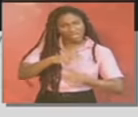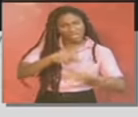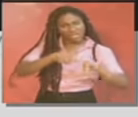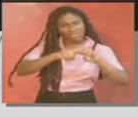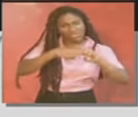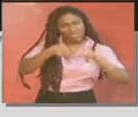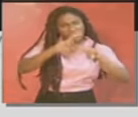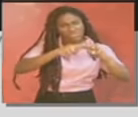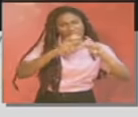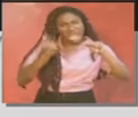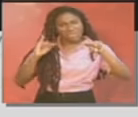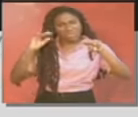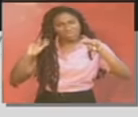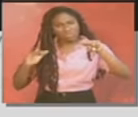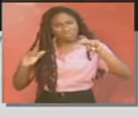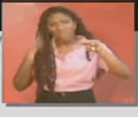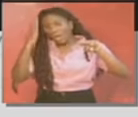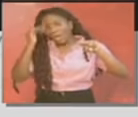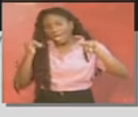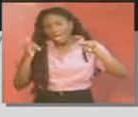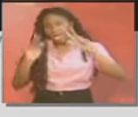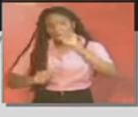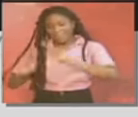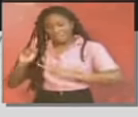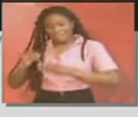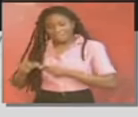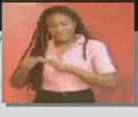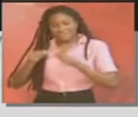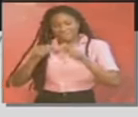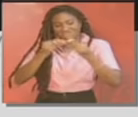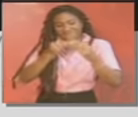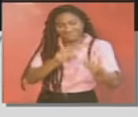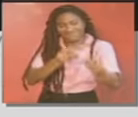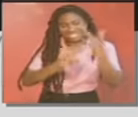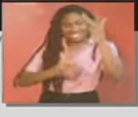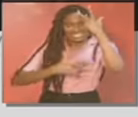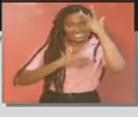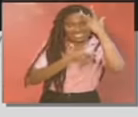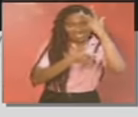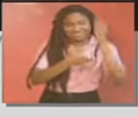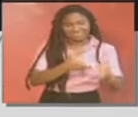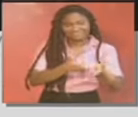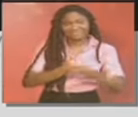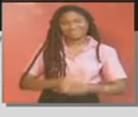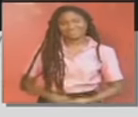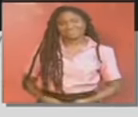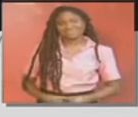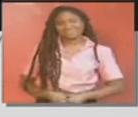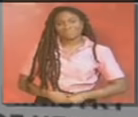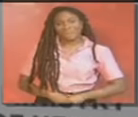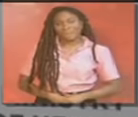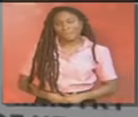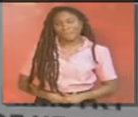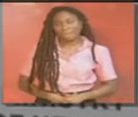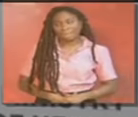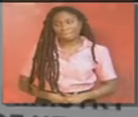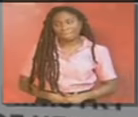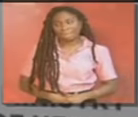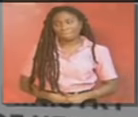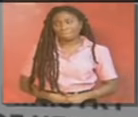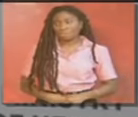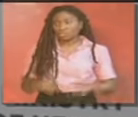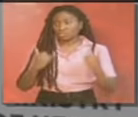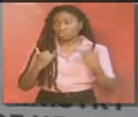an increasing trend from one week to the next. Okay, finished with the slides. Now,